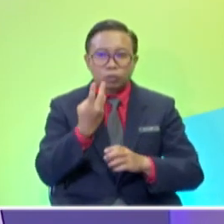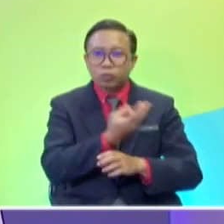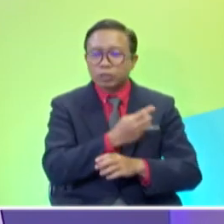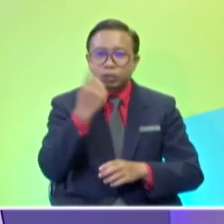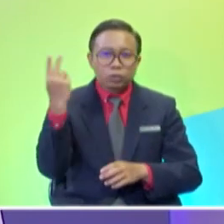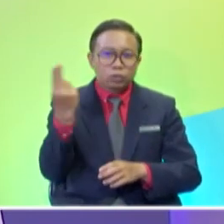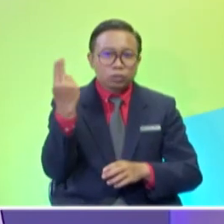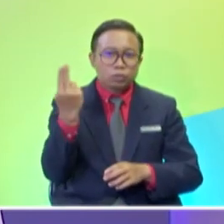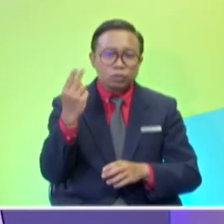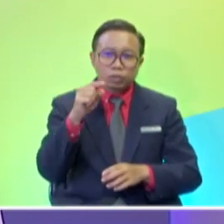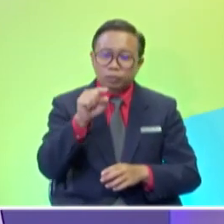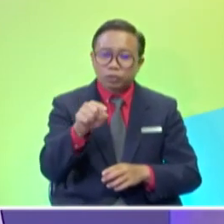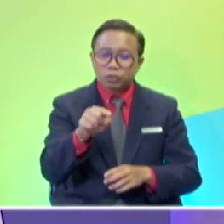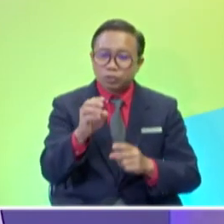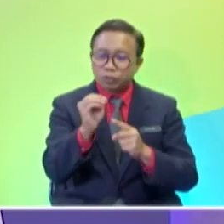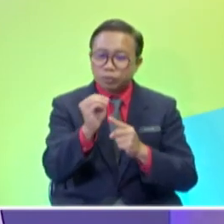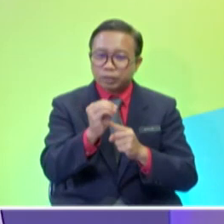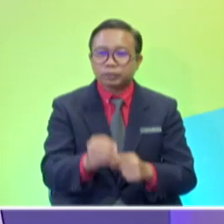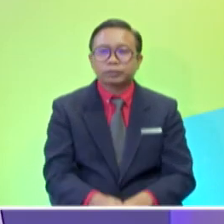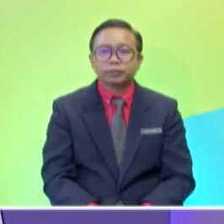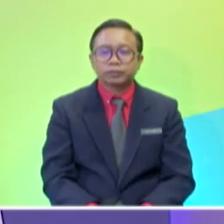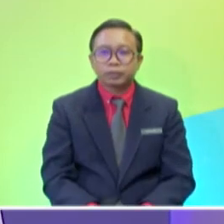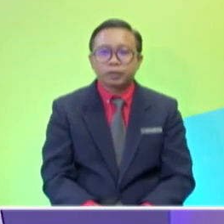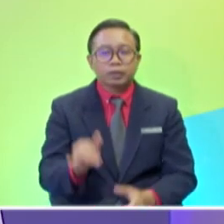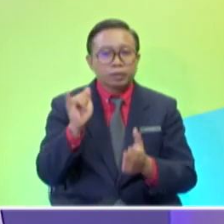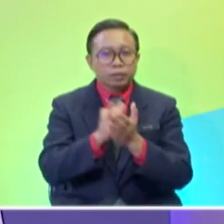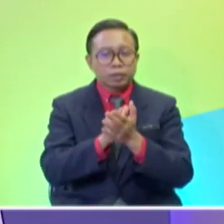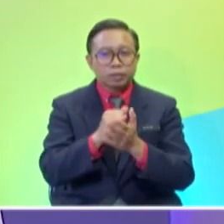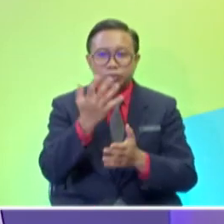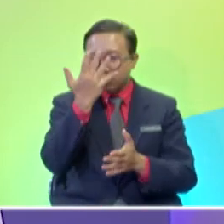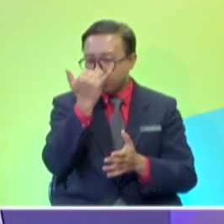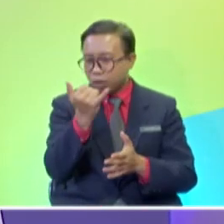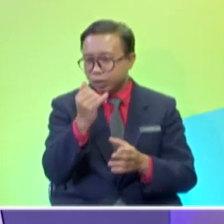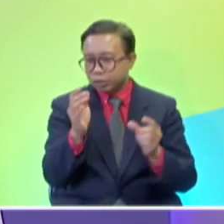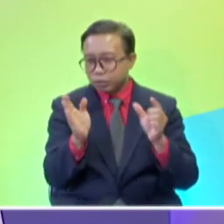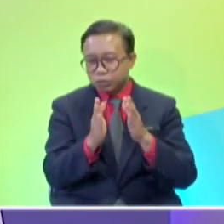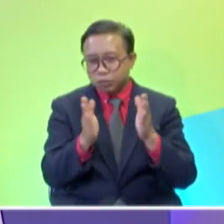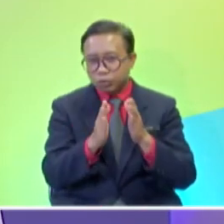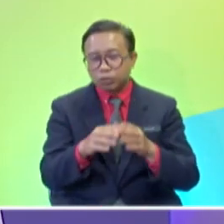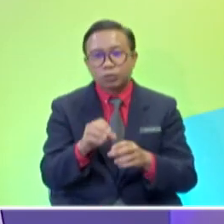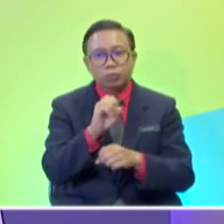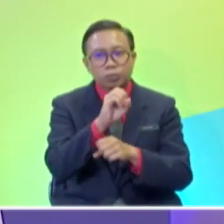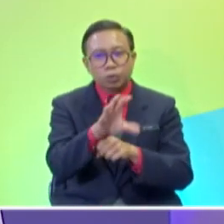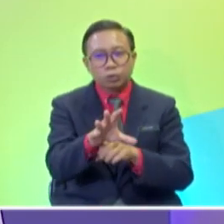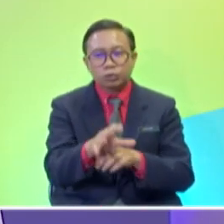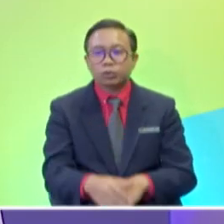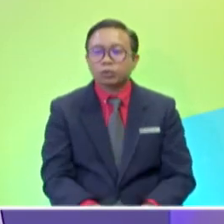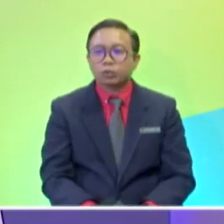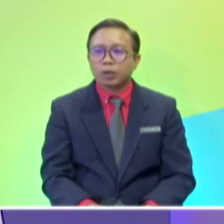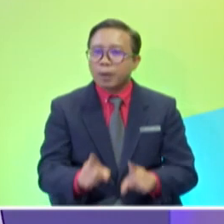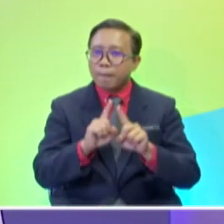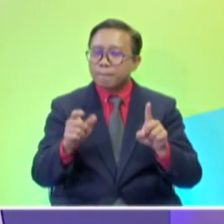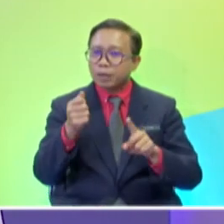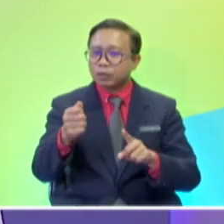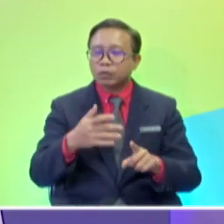use punctuation marks like that. Okay, so that's why even though it's a short post, a blog post, but you